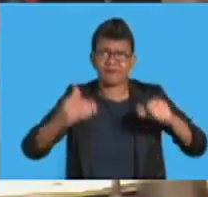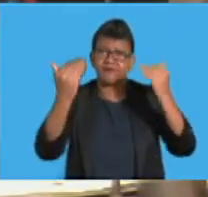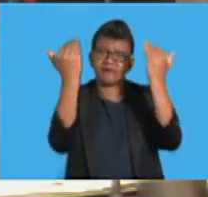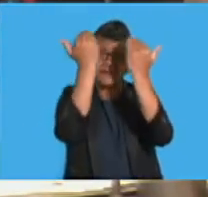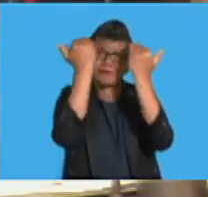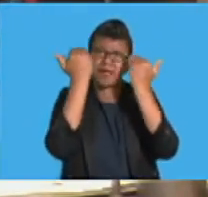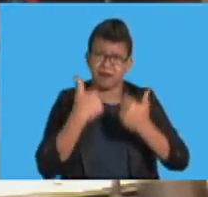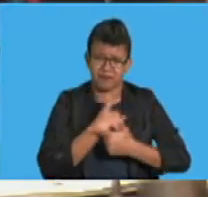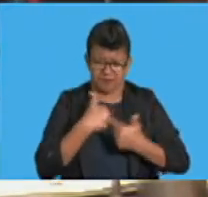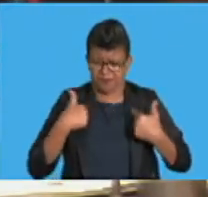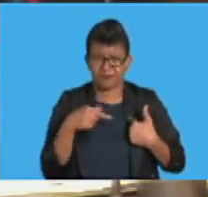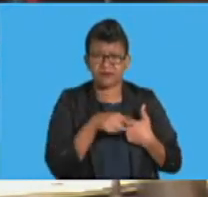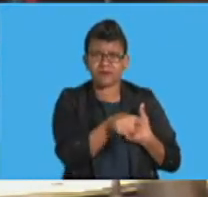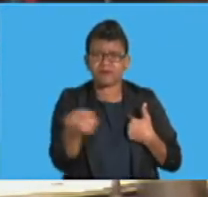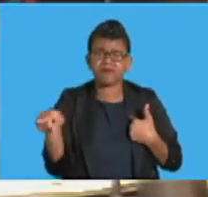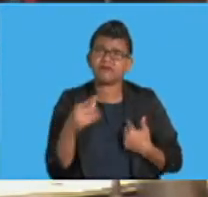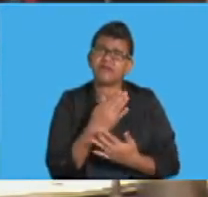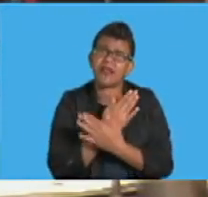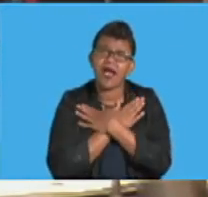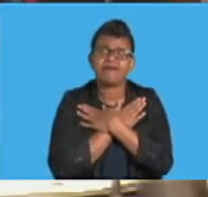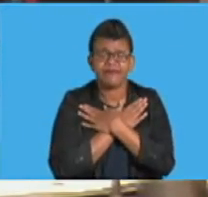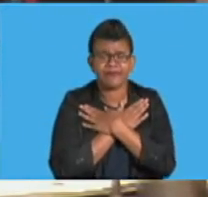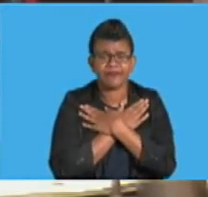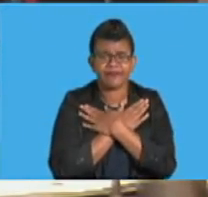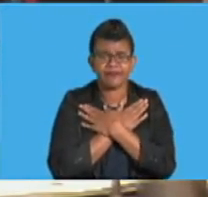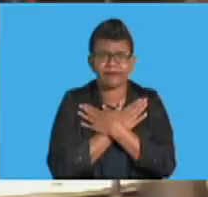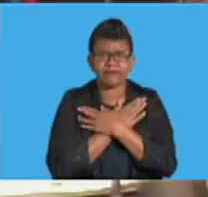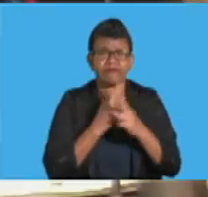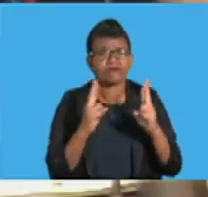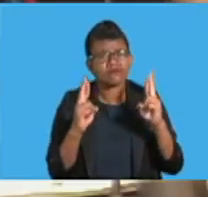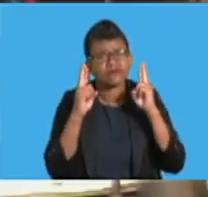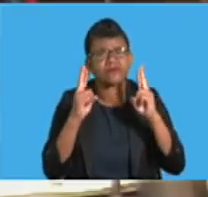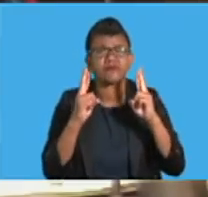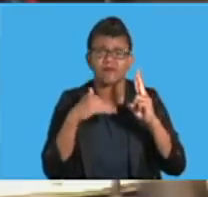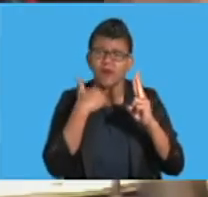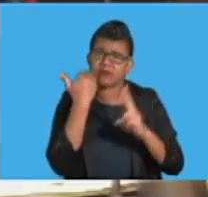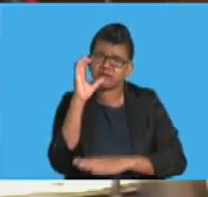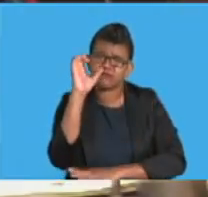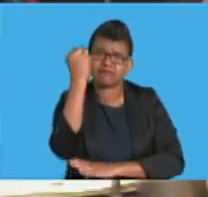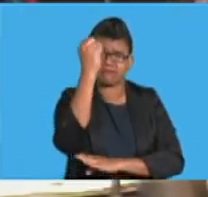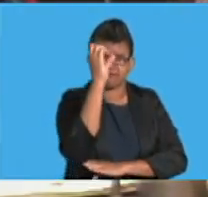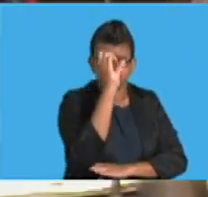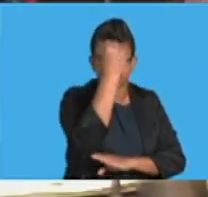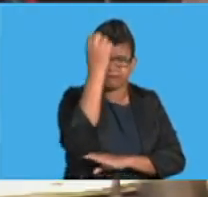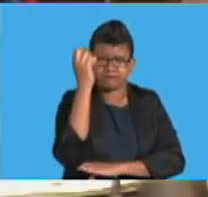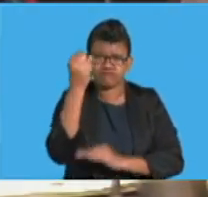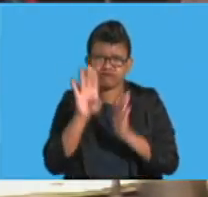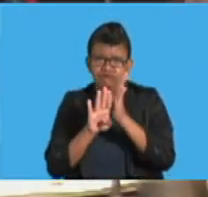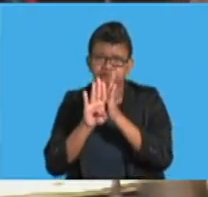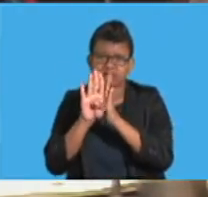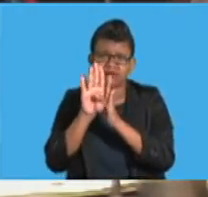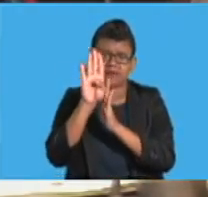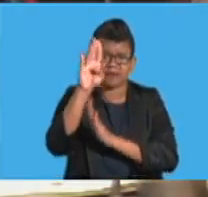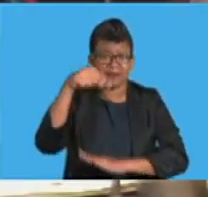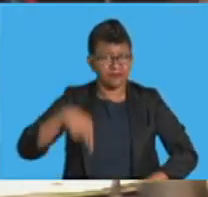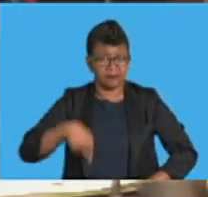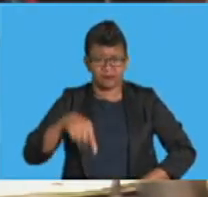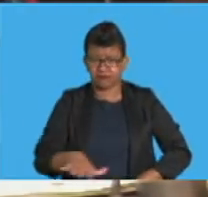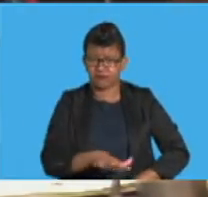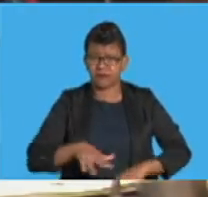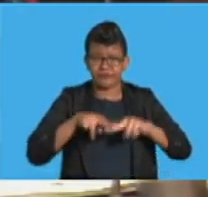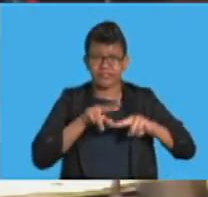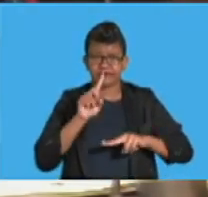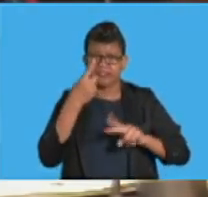Fiji always prosper and progress. Madam Speaker, we on this side of the August House, we are committed. We